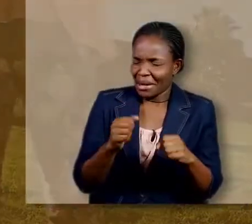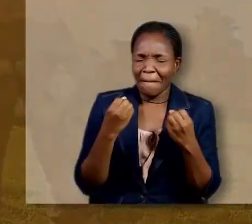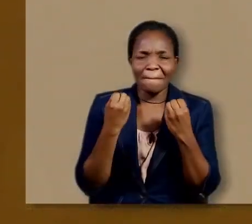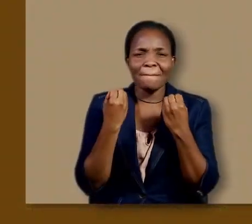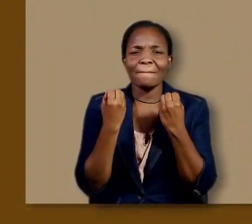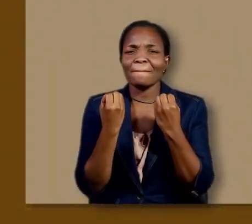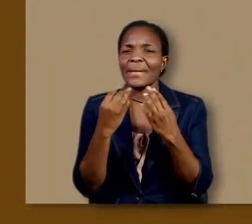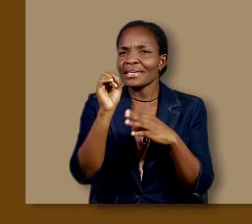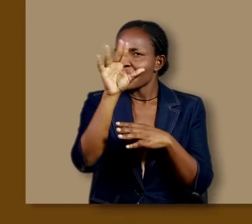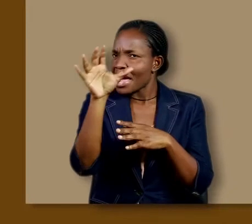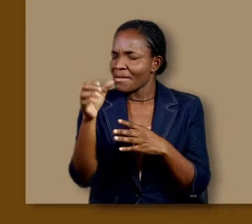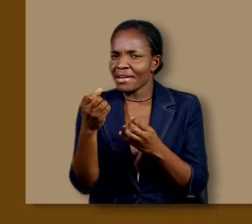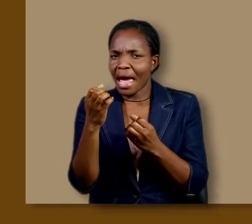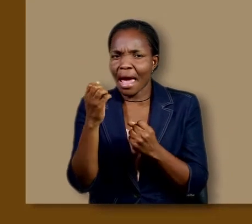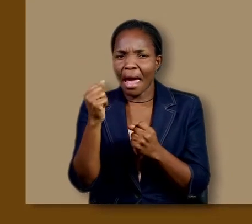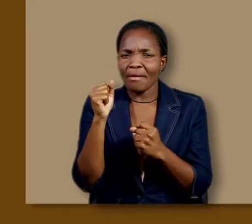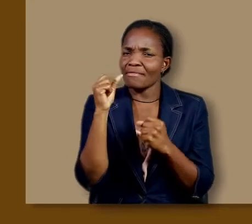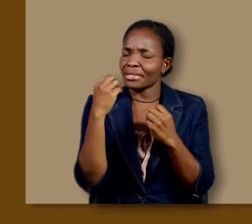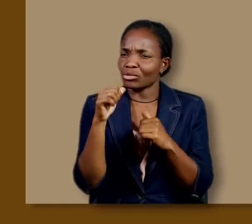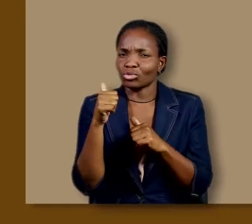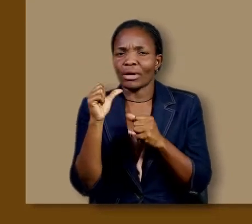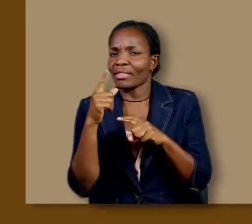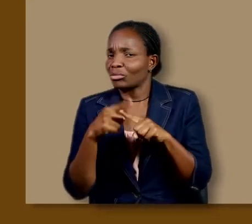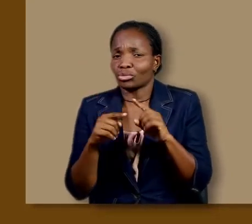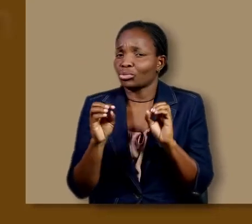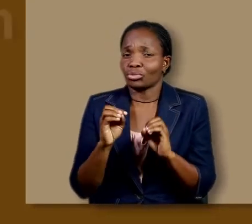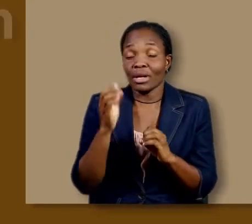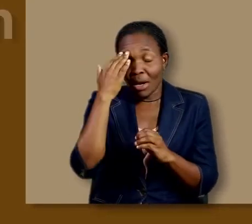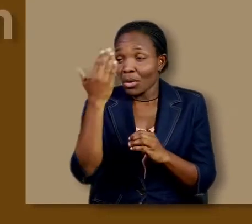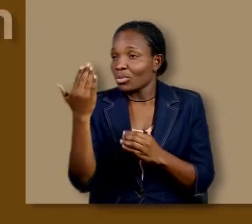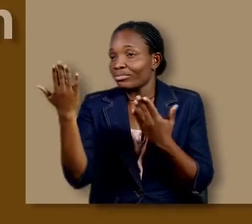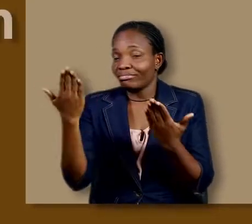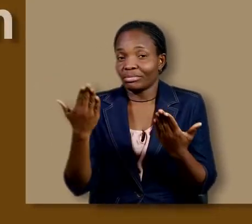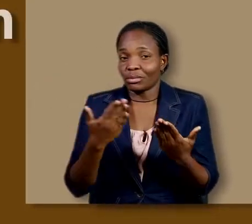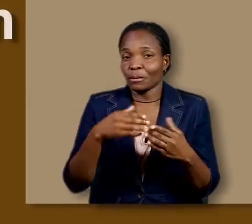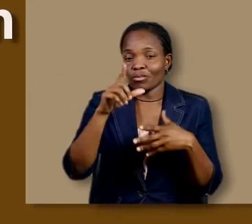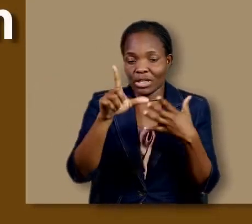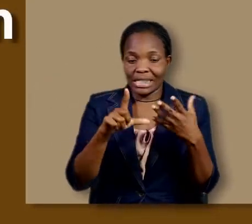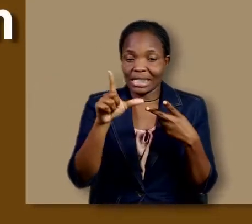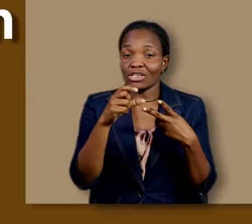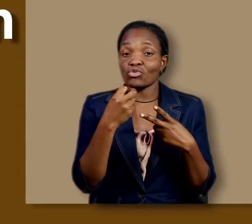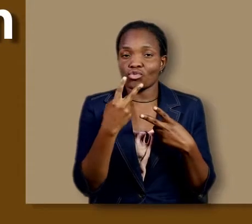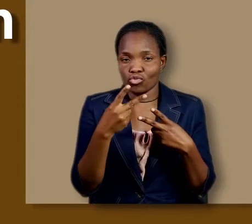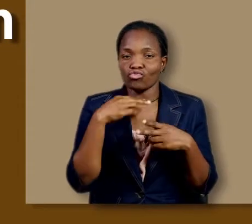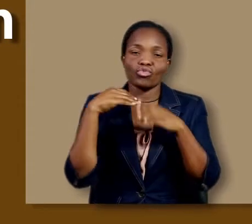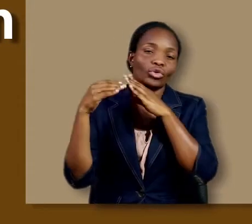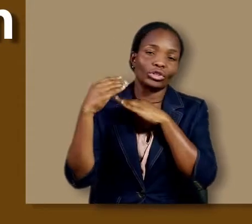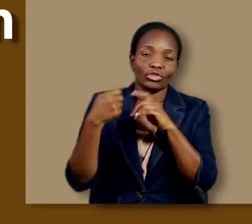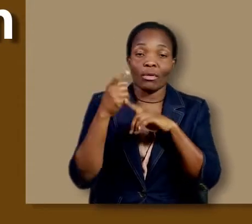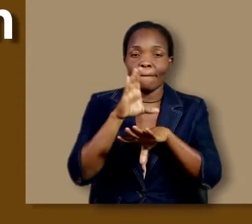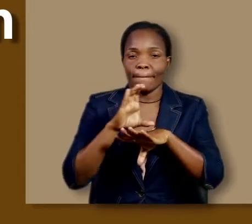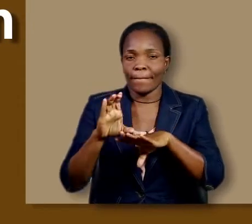than bushveld, drum beats and kapana. Hello there, welcome to lesson 2 in our history video learning series from NAMCOL.